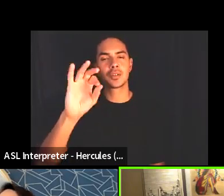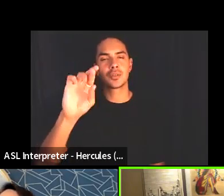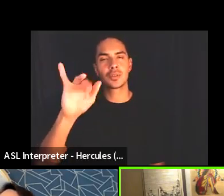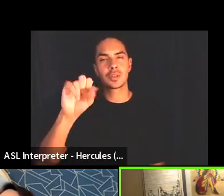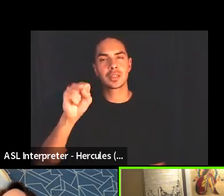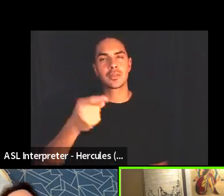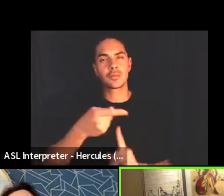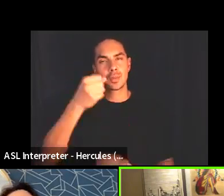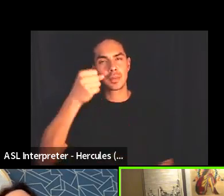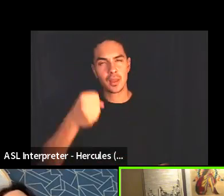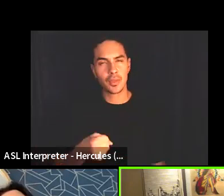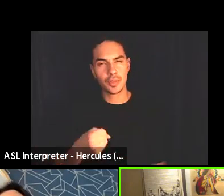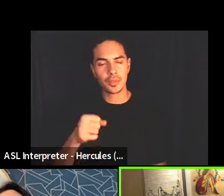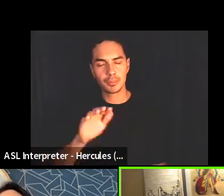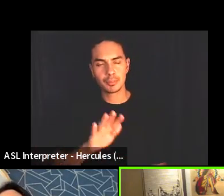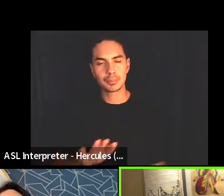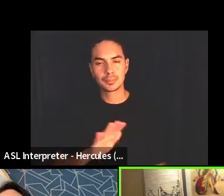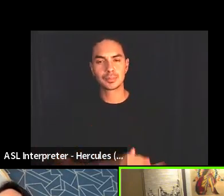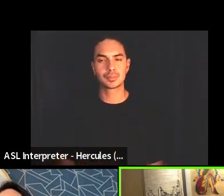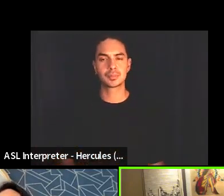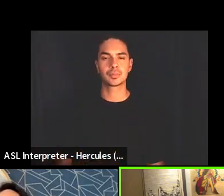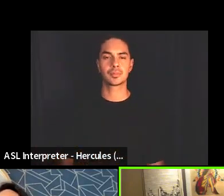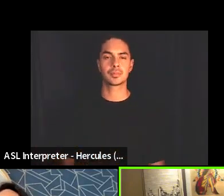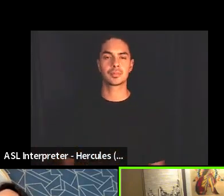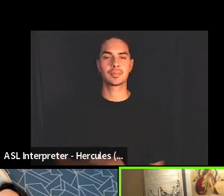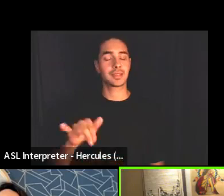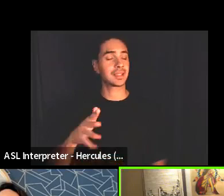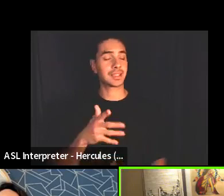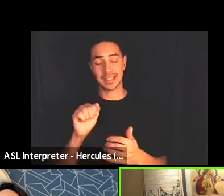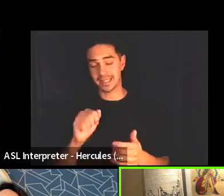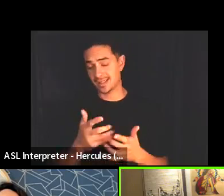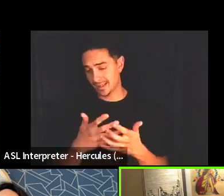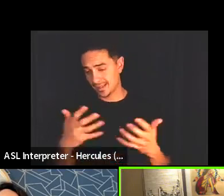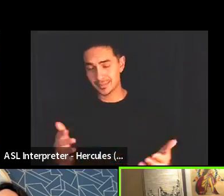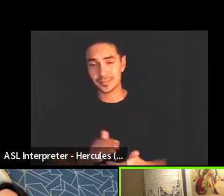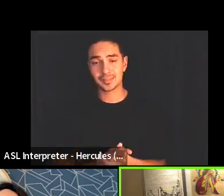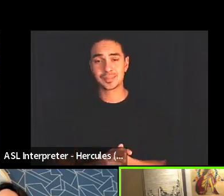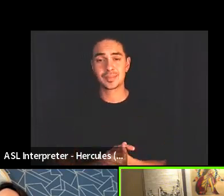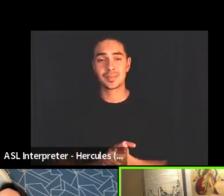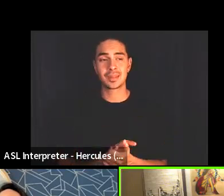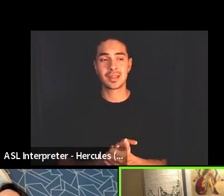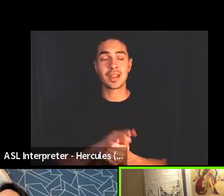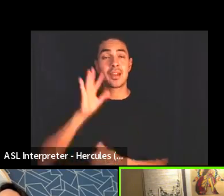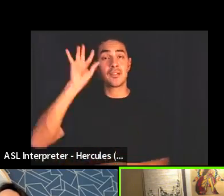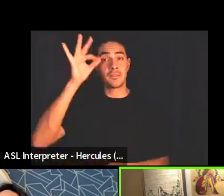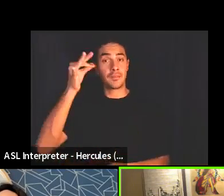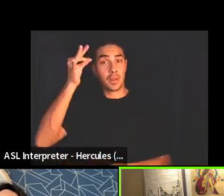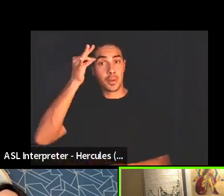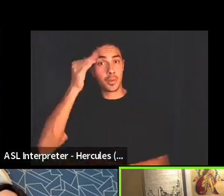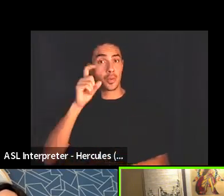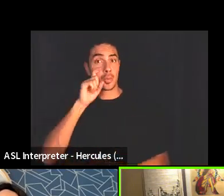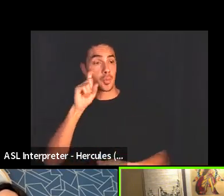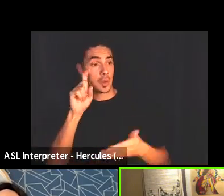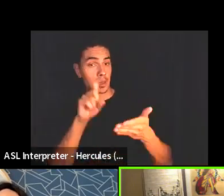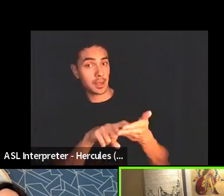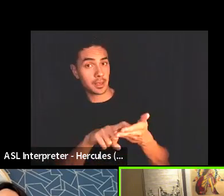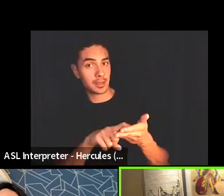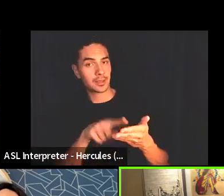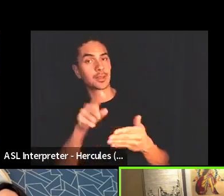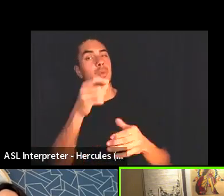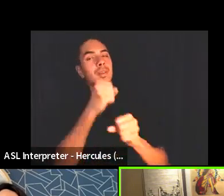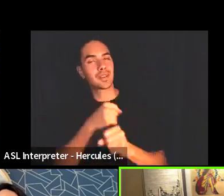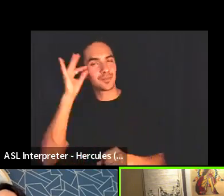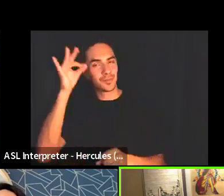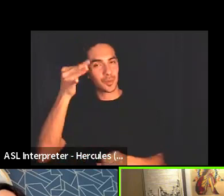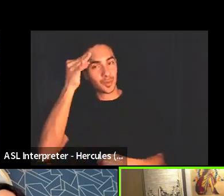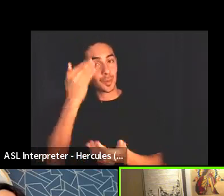been a lot of yuck with programmatic funding, right? When you're federally recognized, you get federal funding